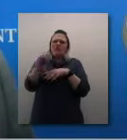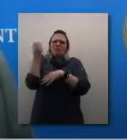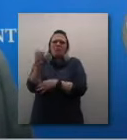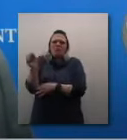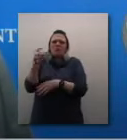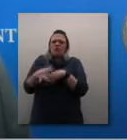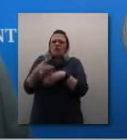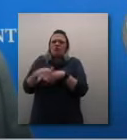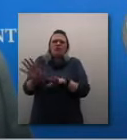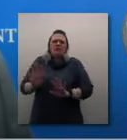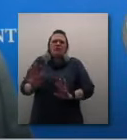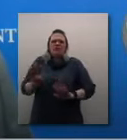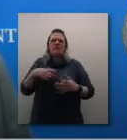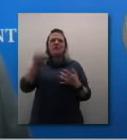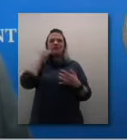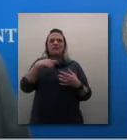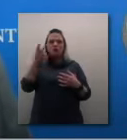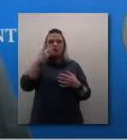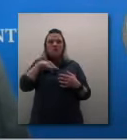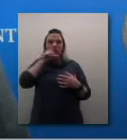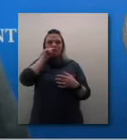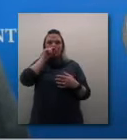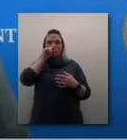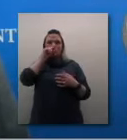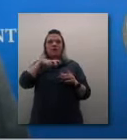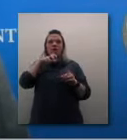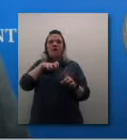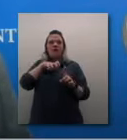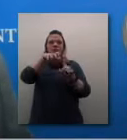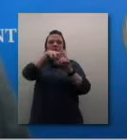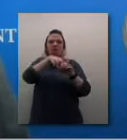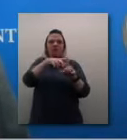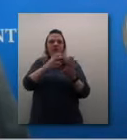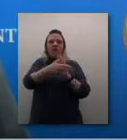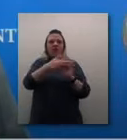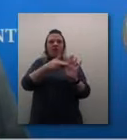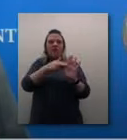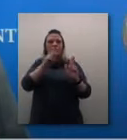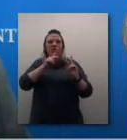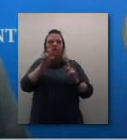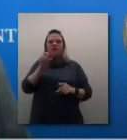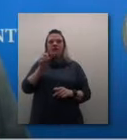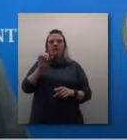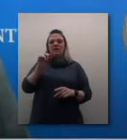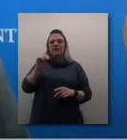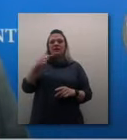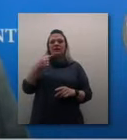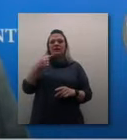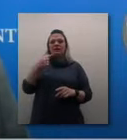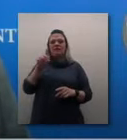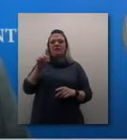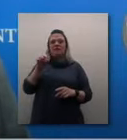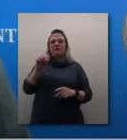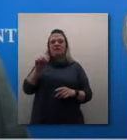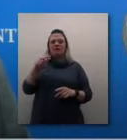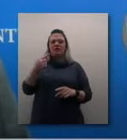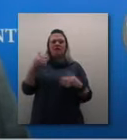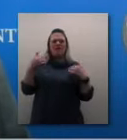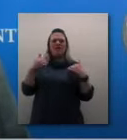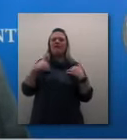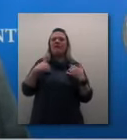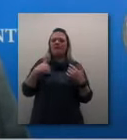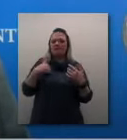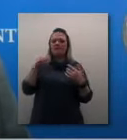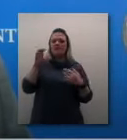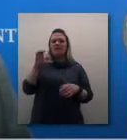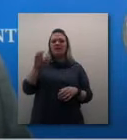now. If you saw my tweet, I called the one individual a ding-dong, and people are like, why did you do that? Well, they had a Confederate battle flag on the